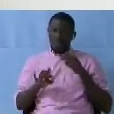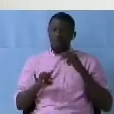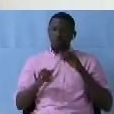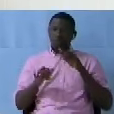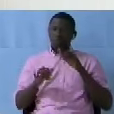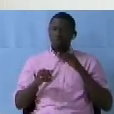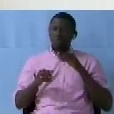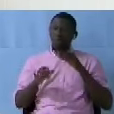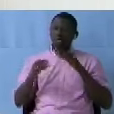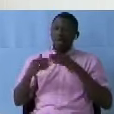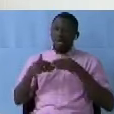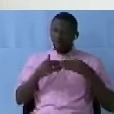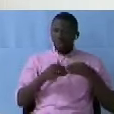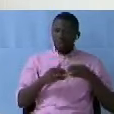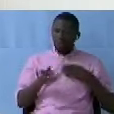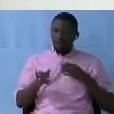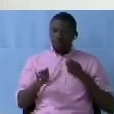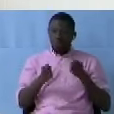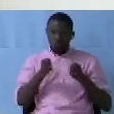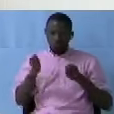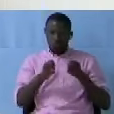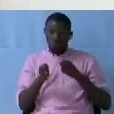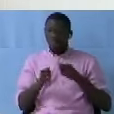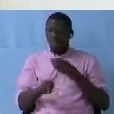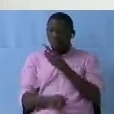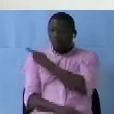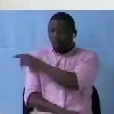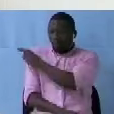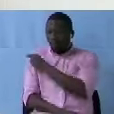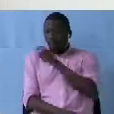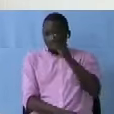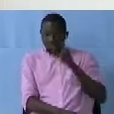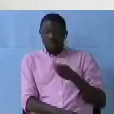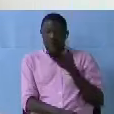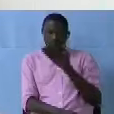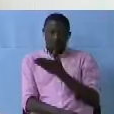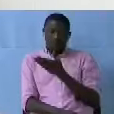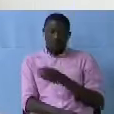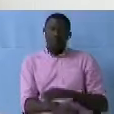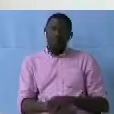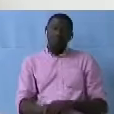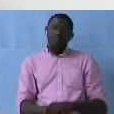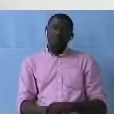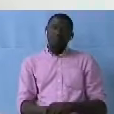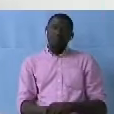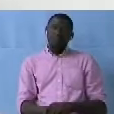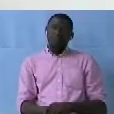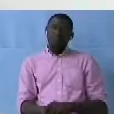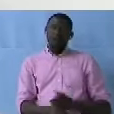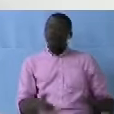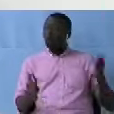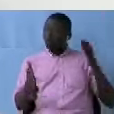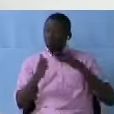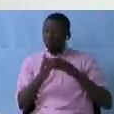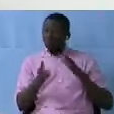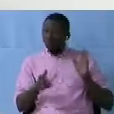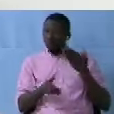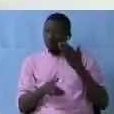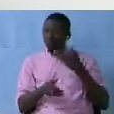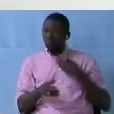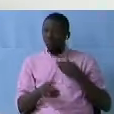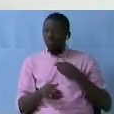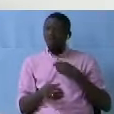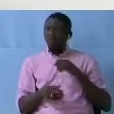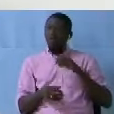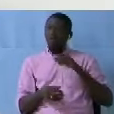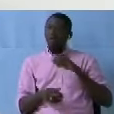mom nim doon jëfé ak ni nga xamné non la doon jëflanté ak nim doon fajj to the extent of going to an accident